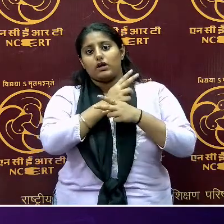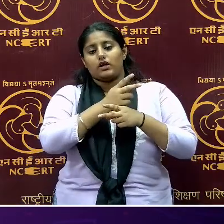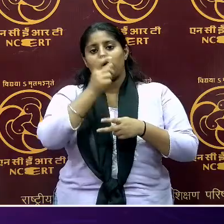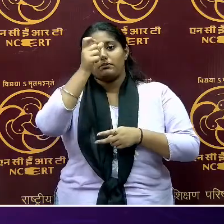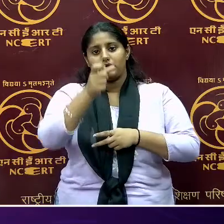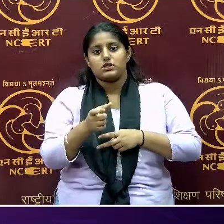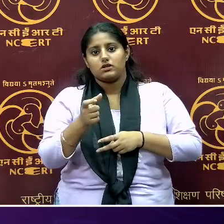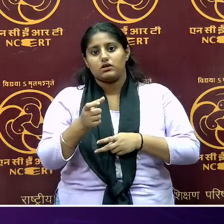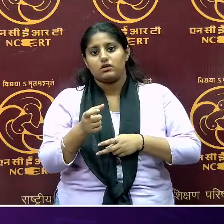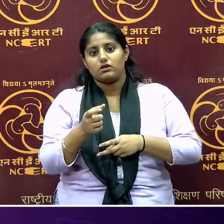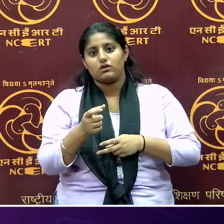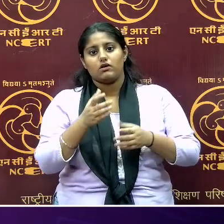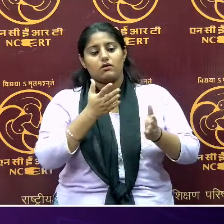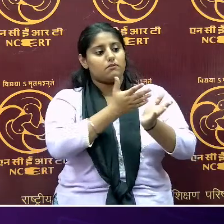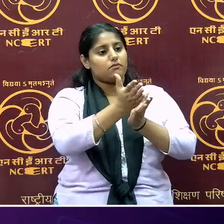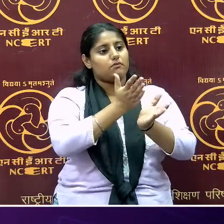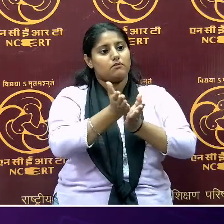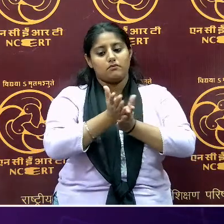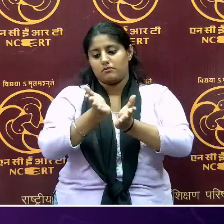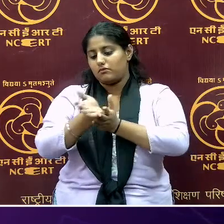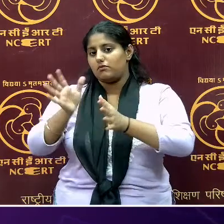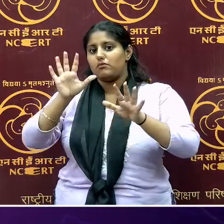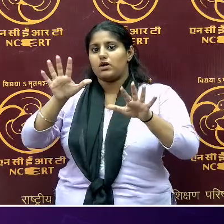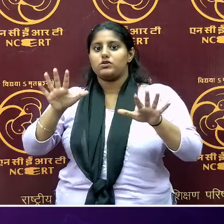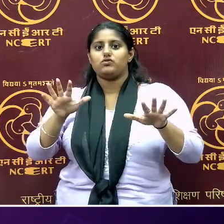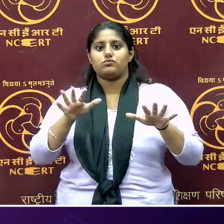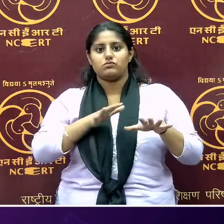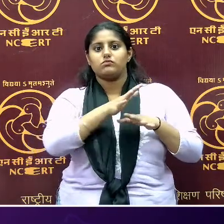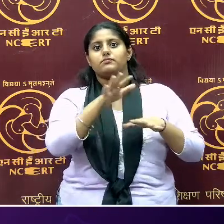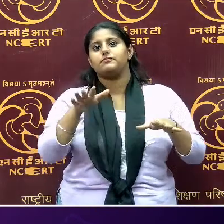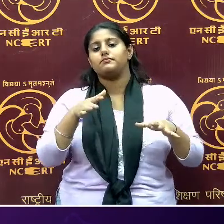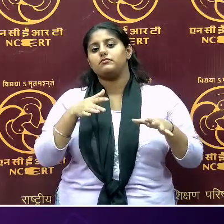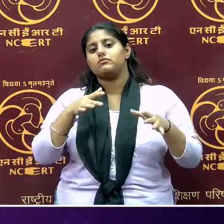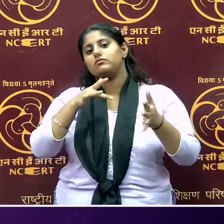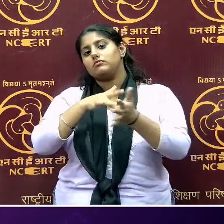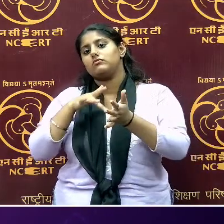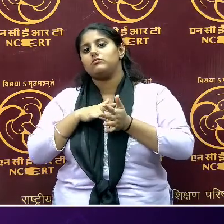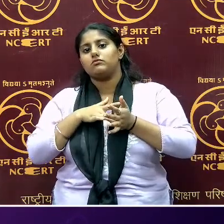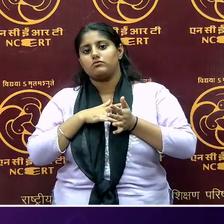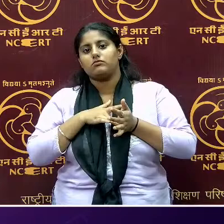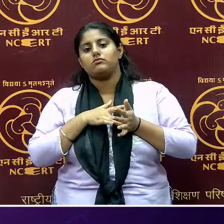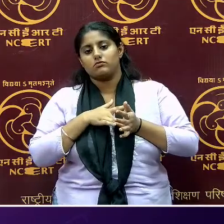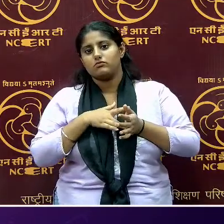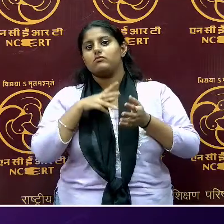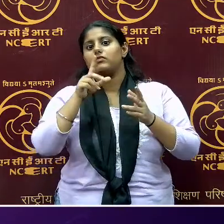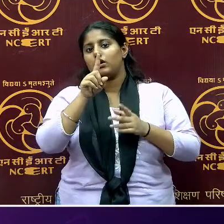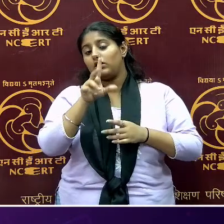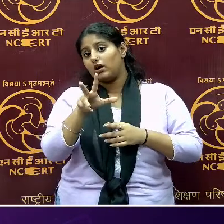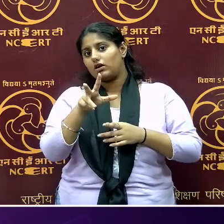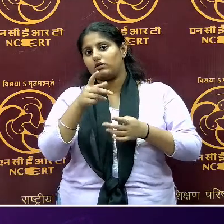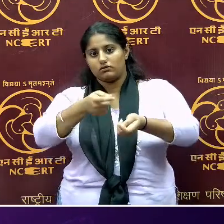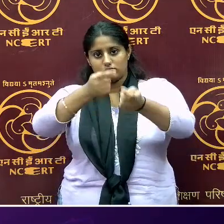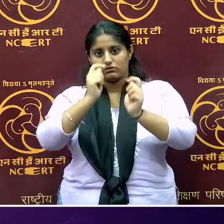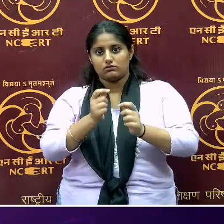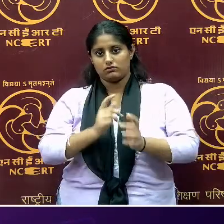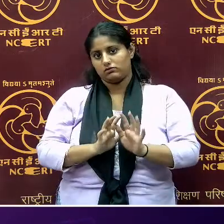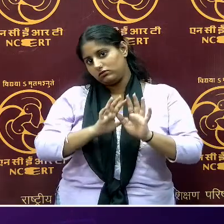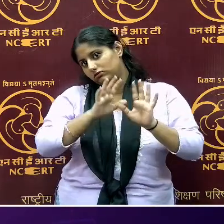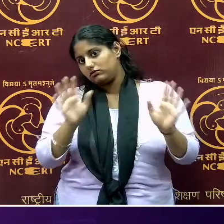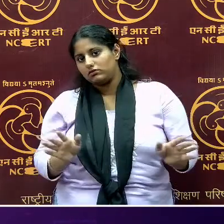horses on each side of the square stable. Okay. Then, How do you think he was able to do